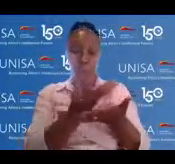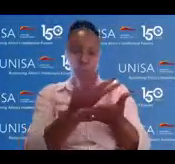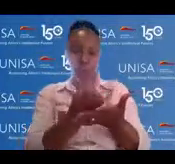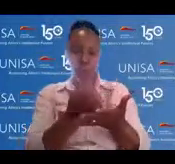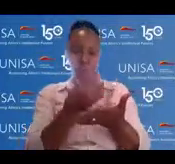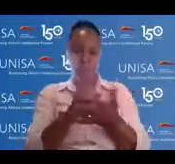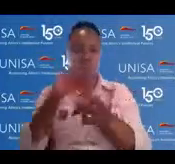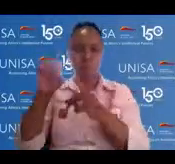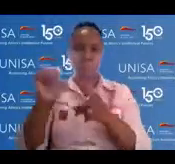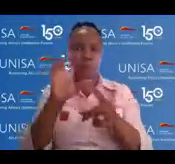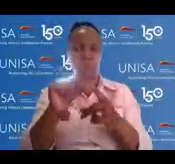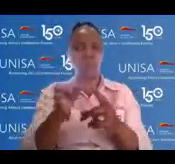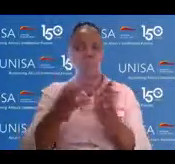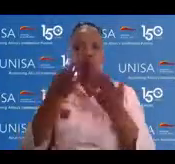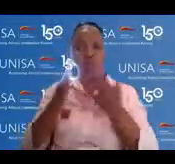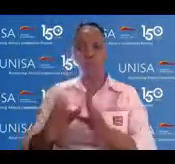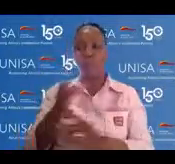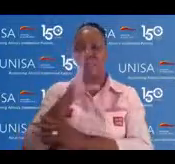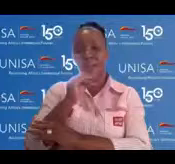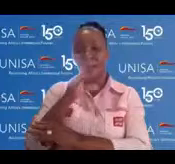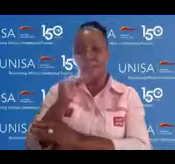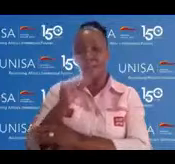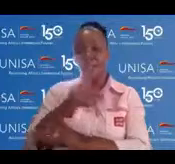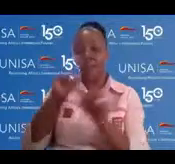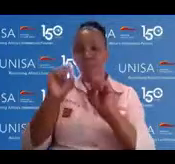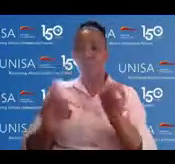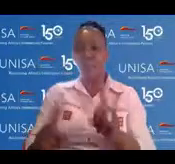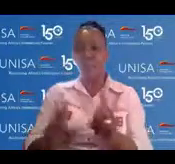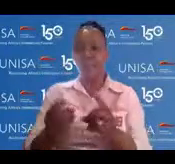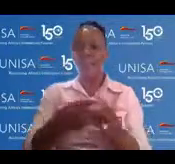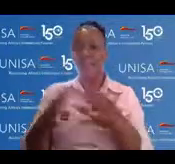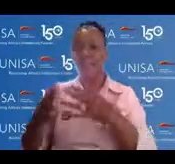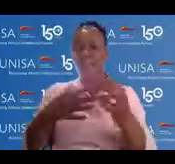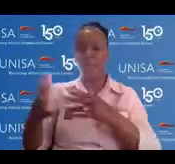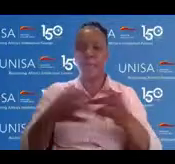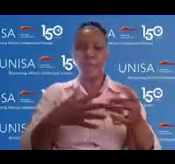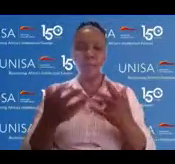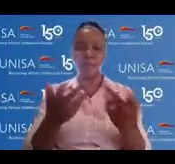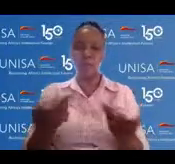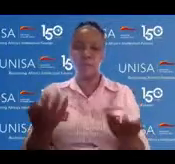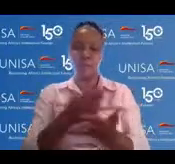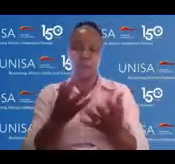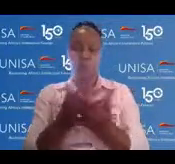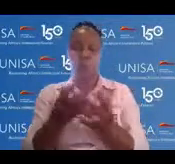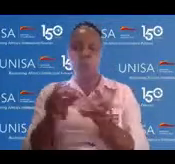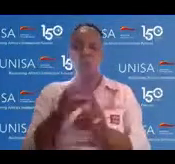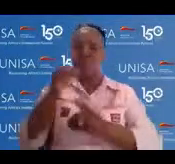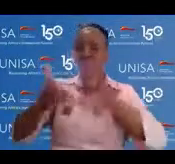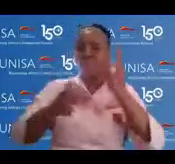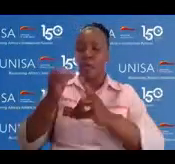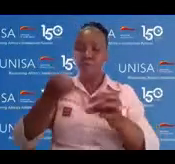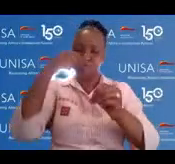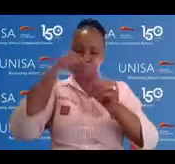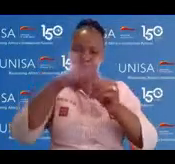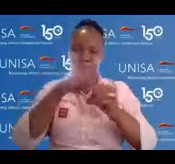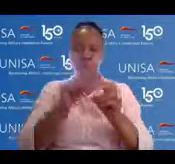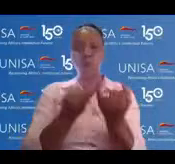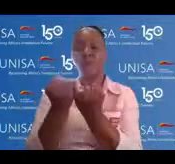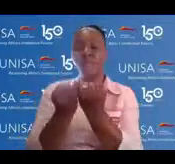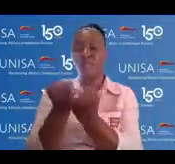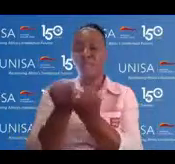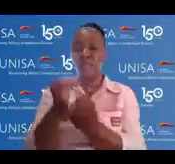and more specifically to detect any instances where you are discussing the content of the test with someone